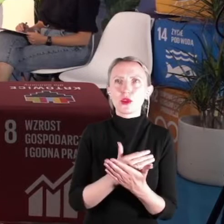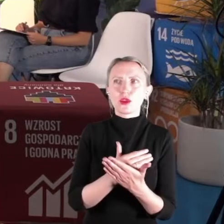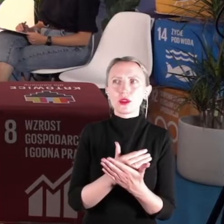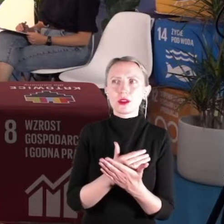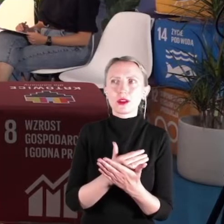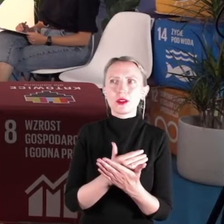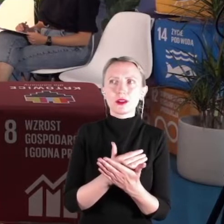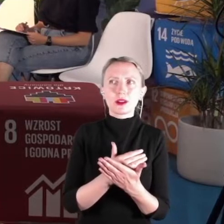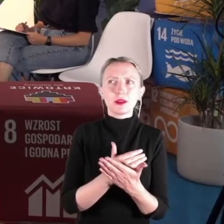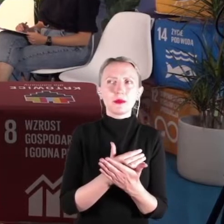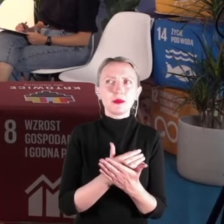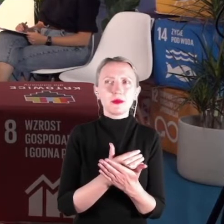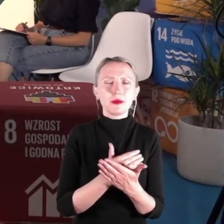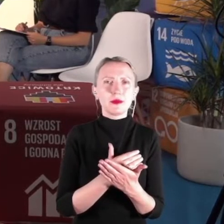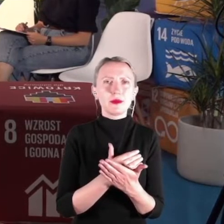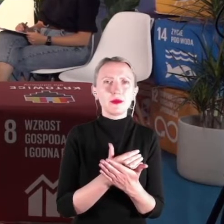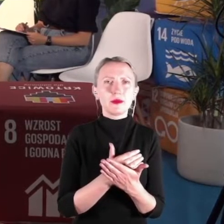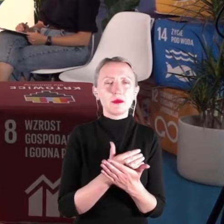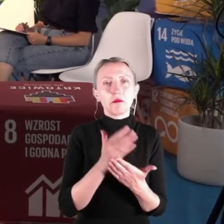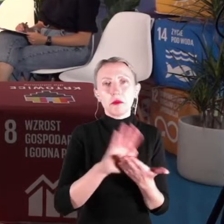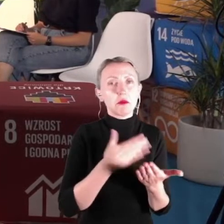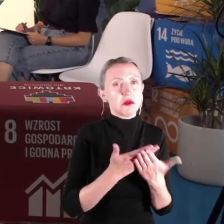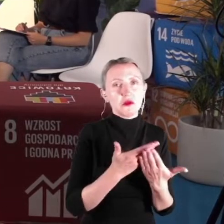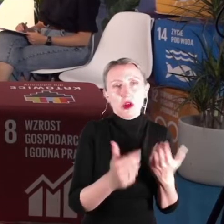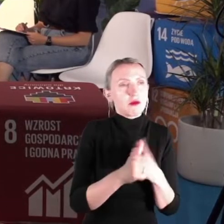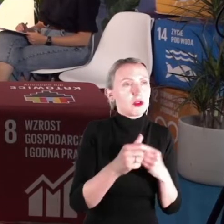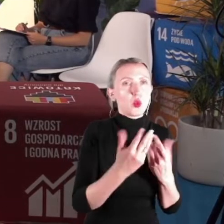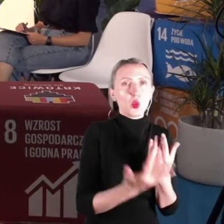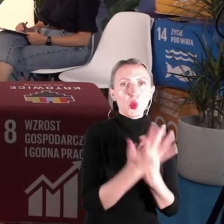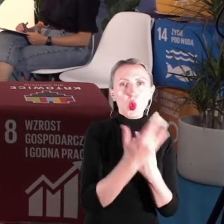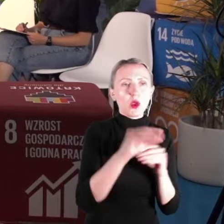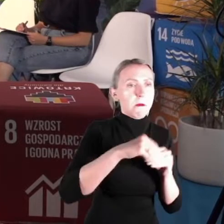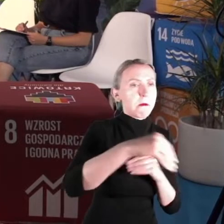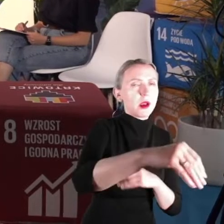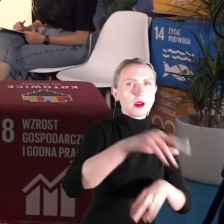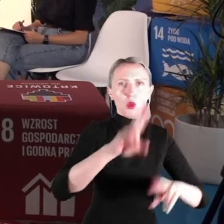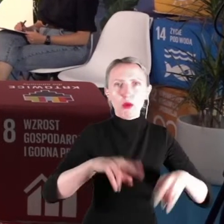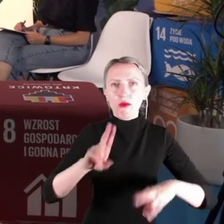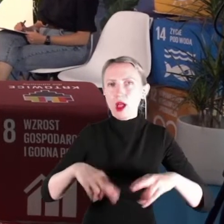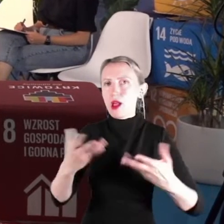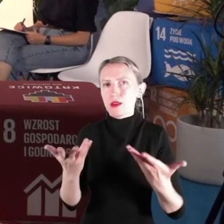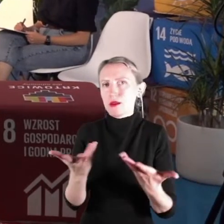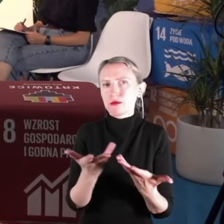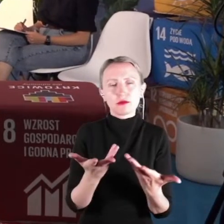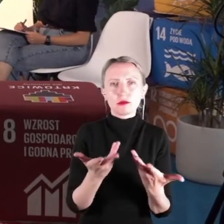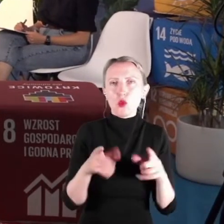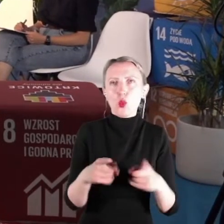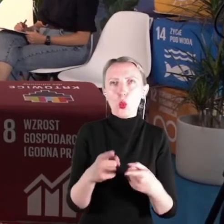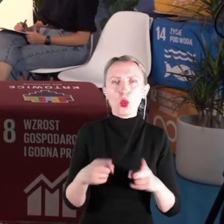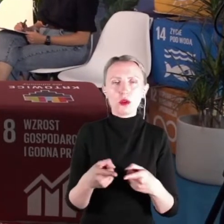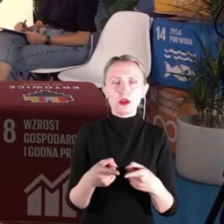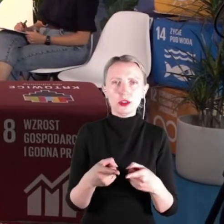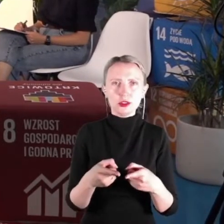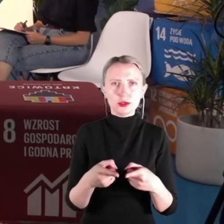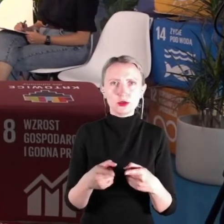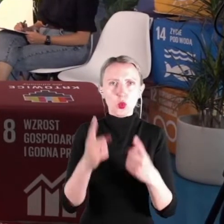seeds together, and concerts and events to celebrate the local identity and its ethnic diversity. Finally, each urban lab aims to realize a